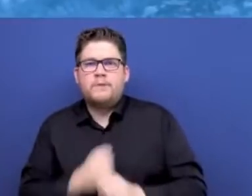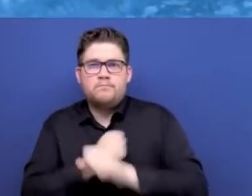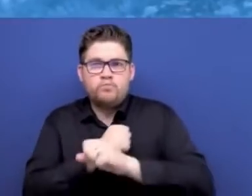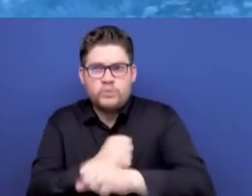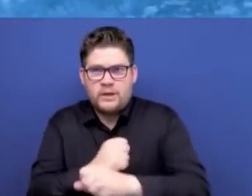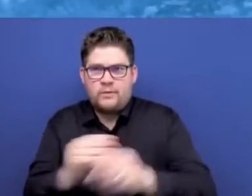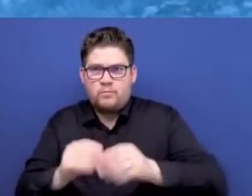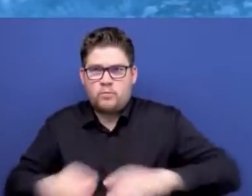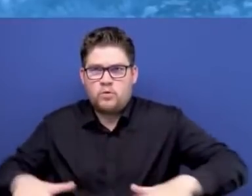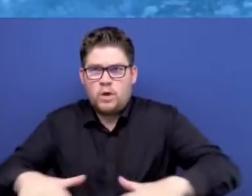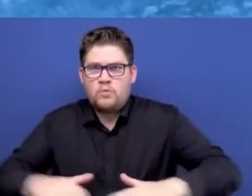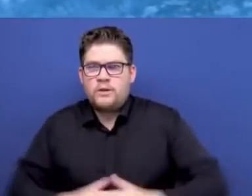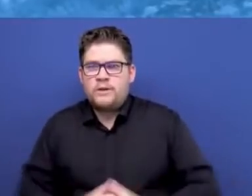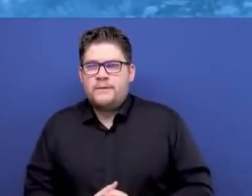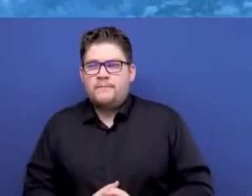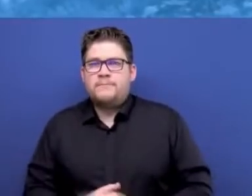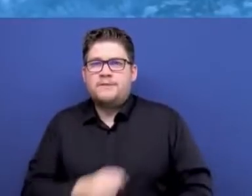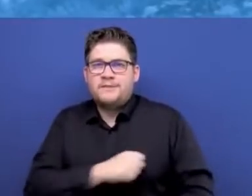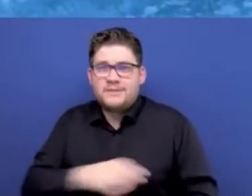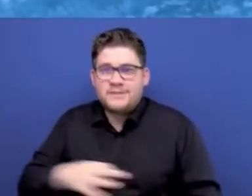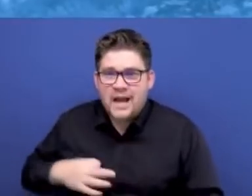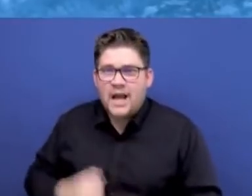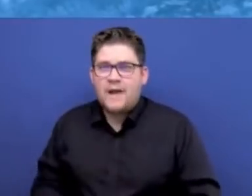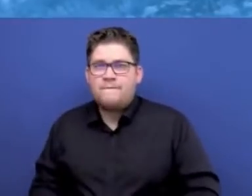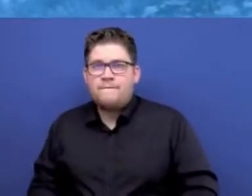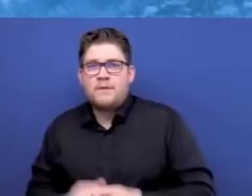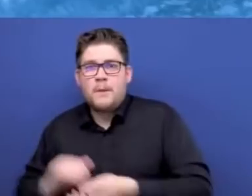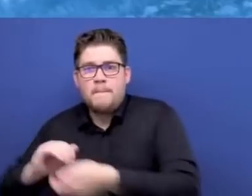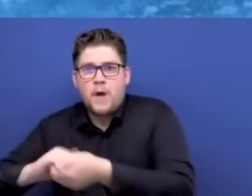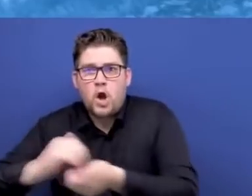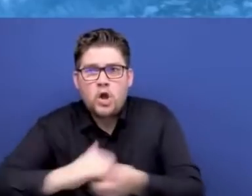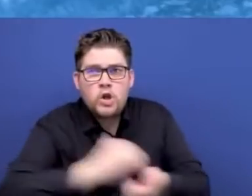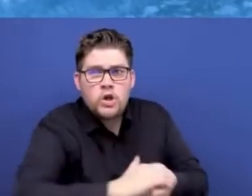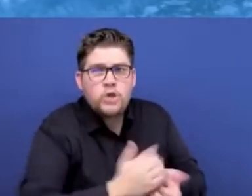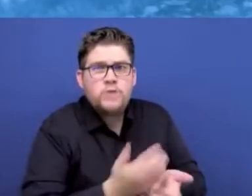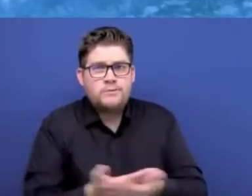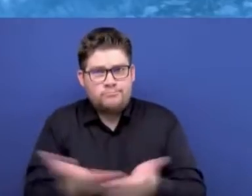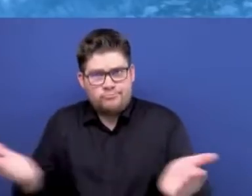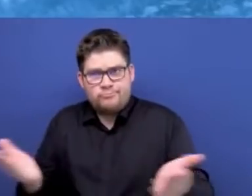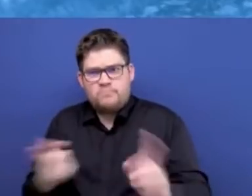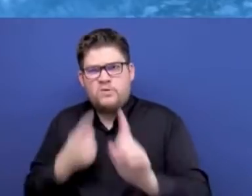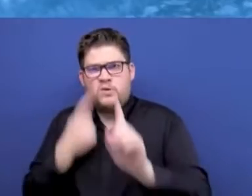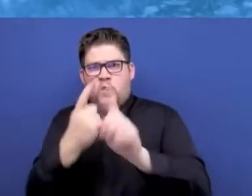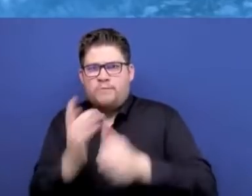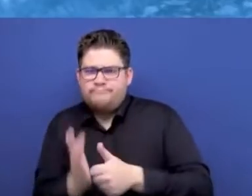goes with the general public. And so, you know, for